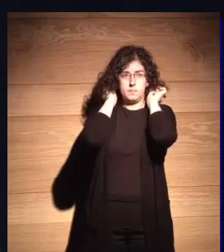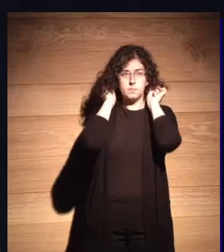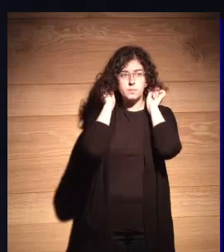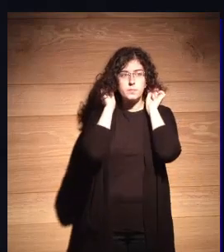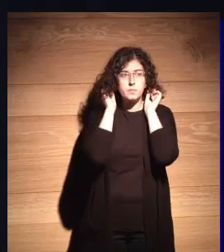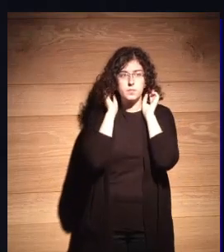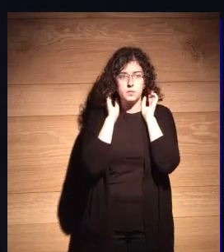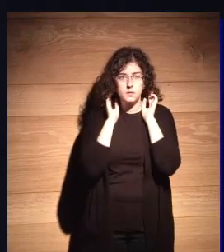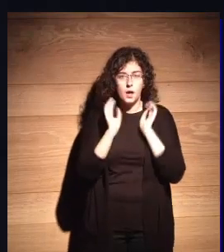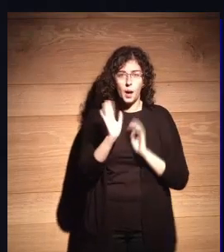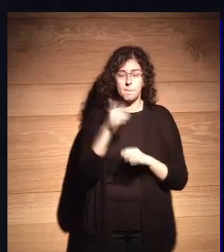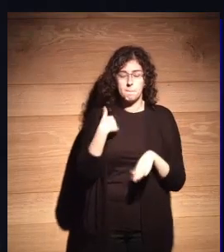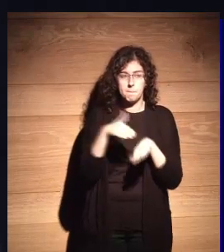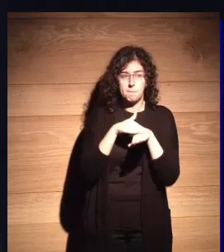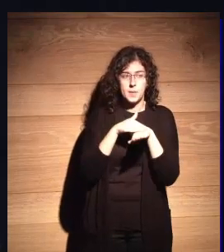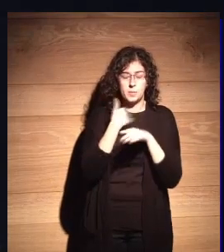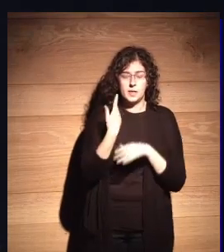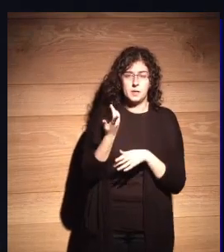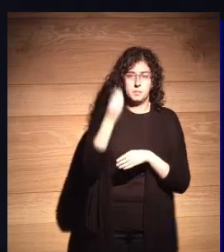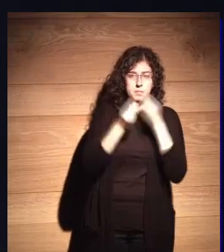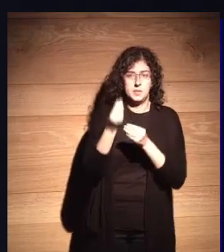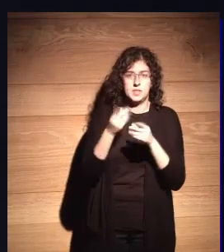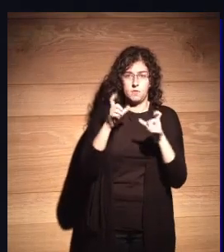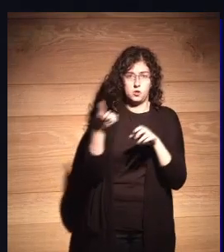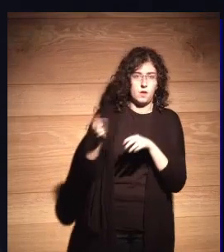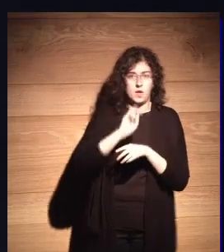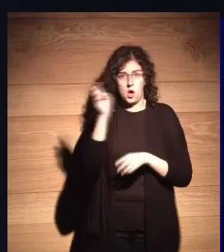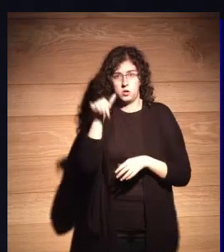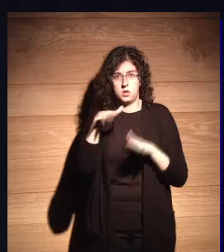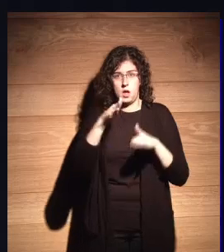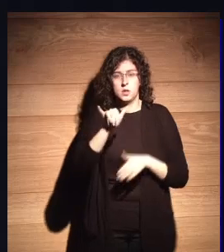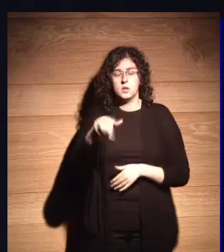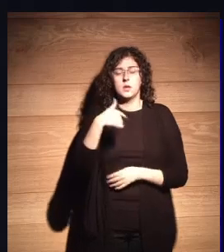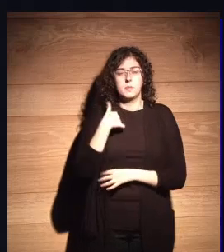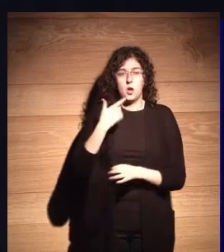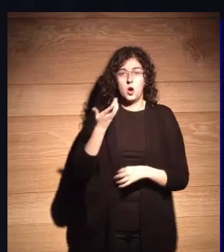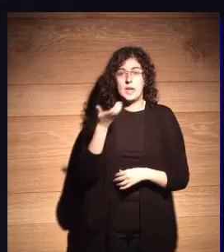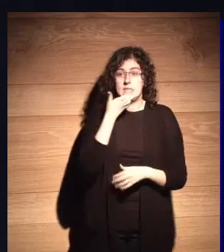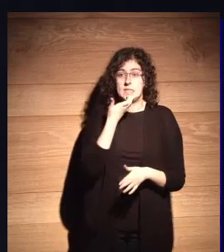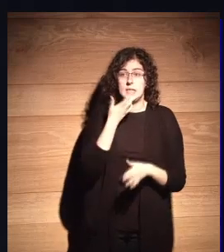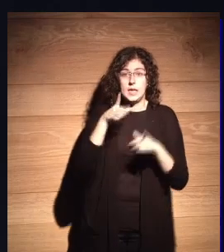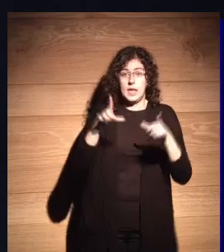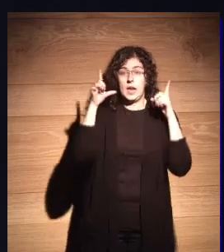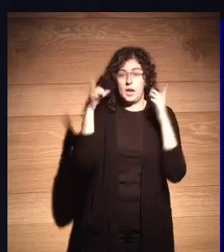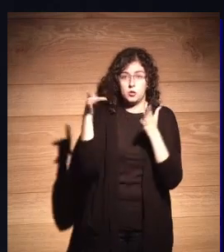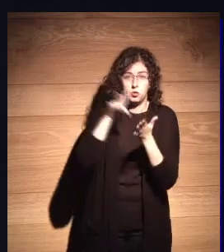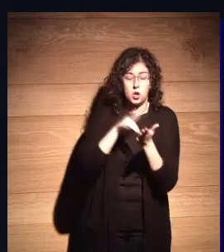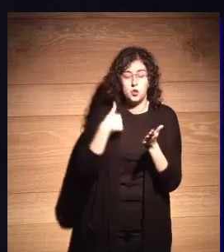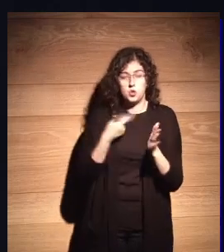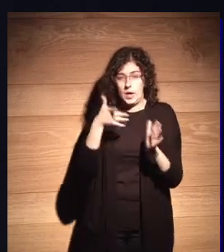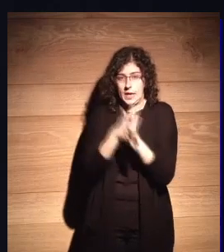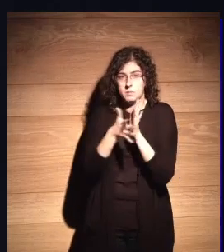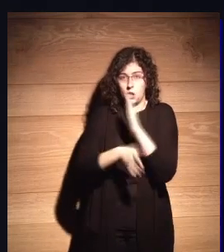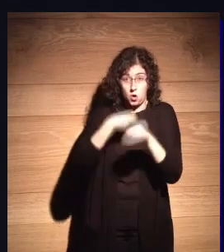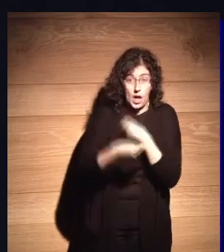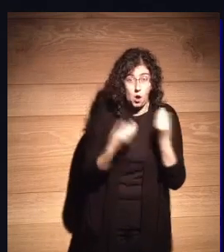no, if I'm in a portrait situation, I always ask them and explain what I'm doing, and then I proceed. And as I